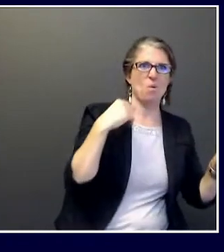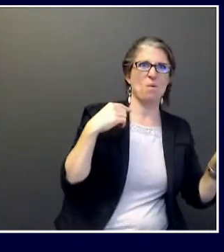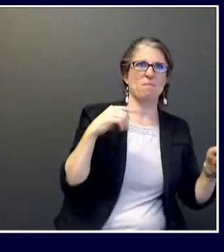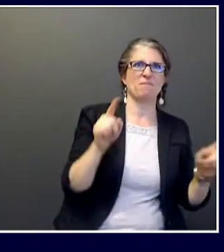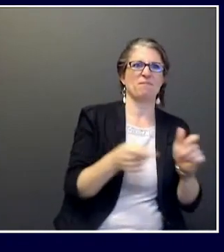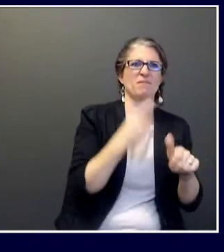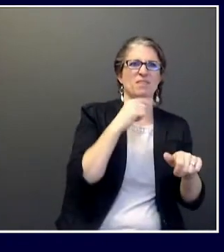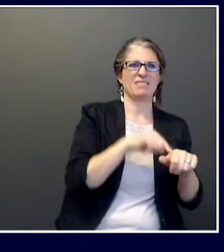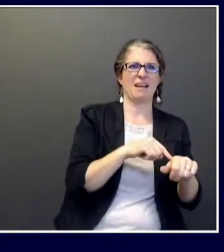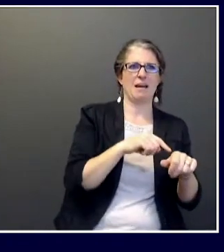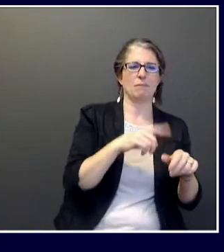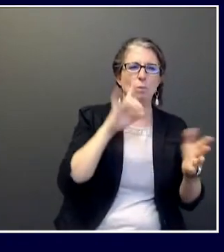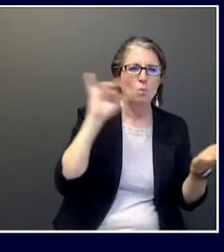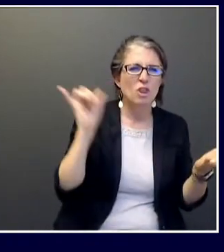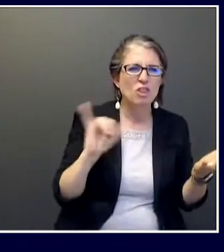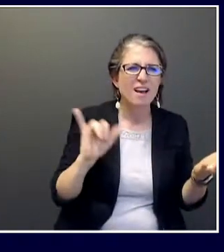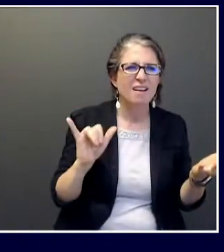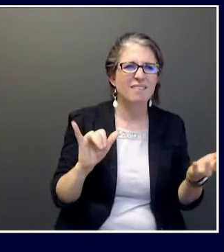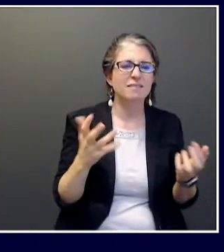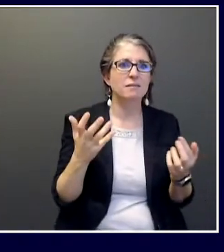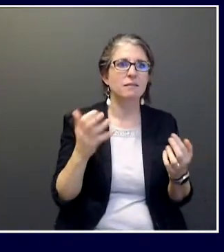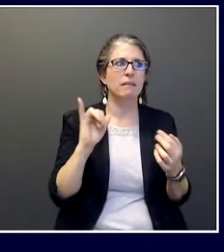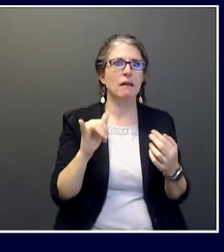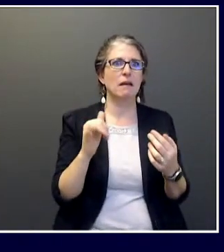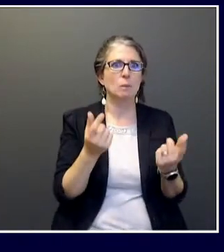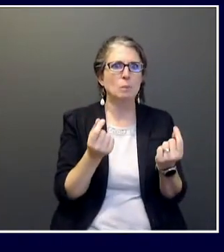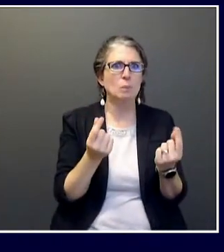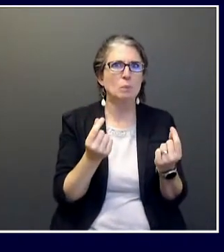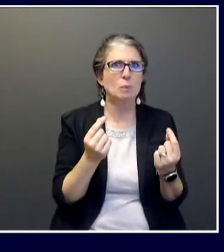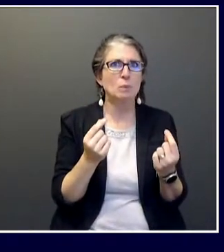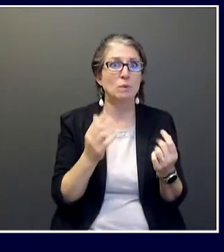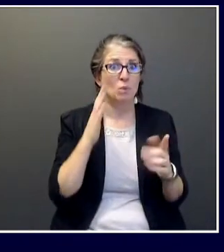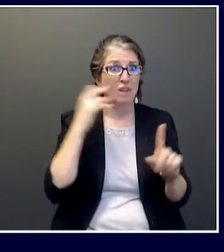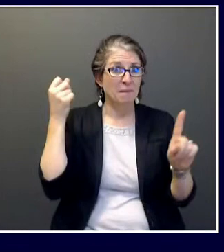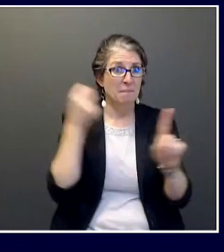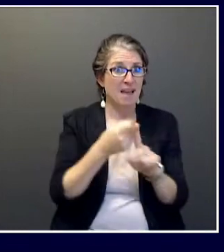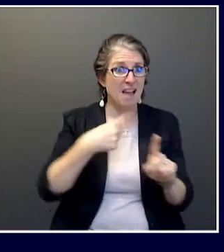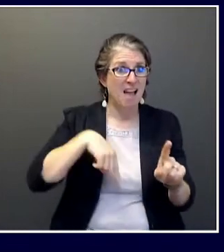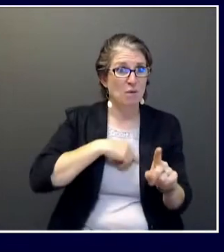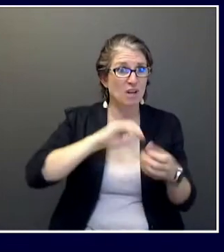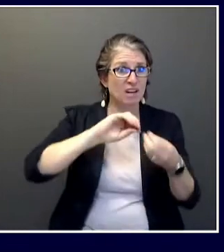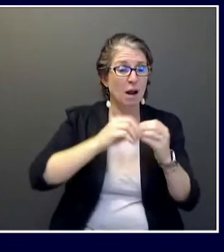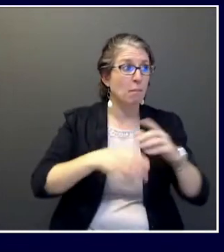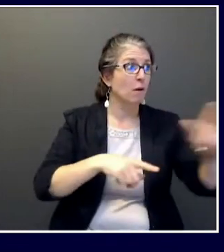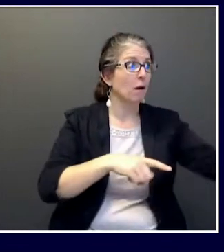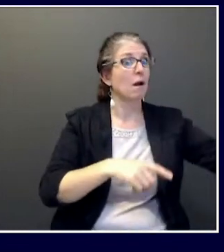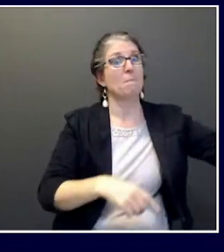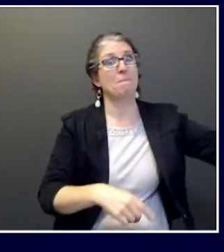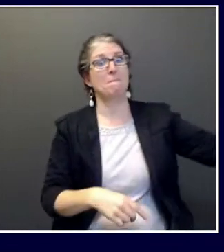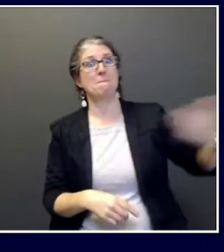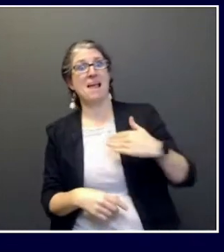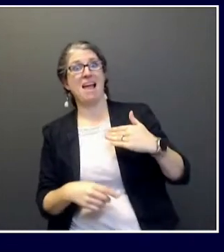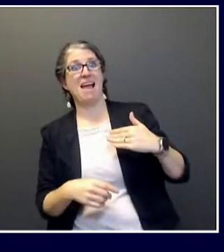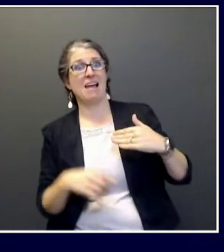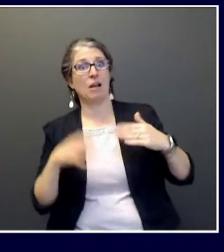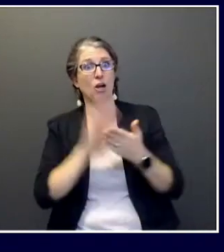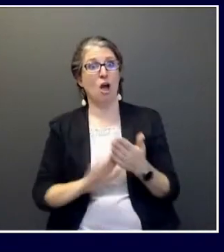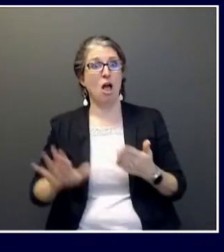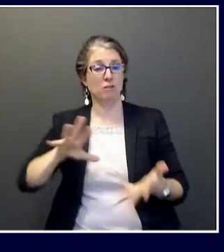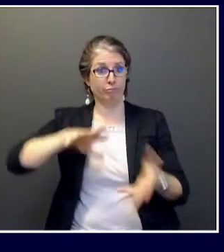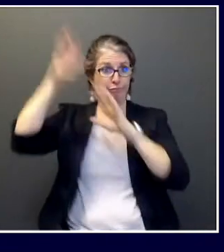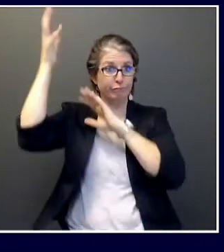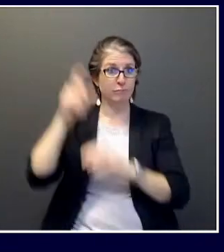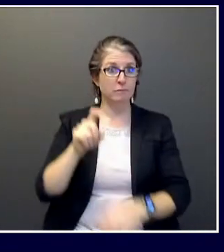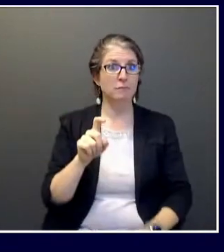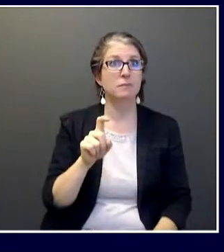you have any concerns about impacts to case rates or infections from that next couple months. Well, Annie, I thought when you said